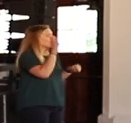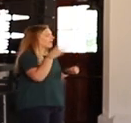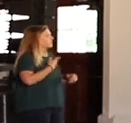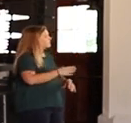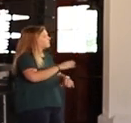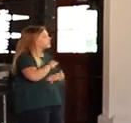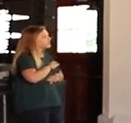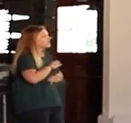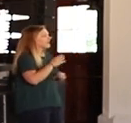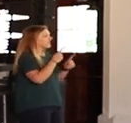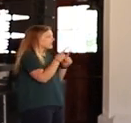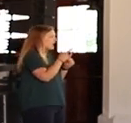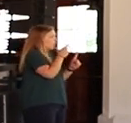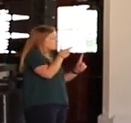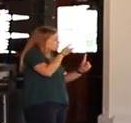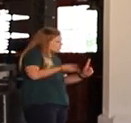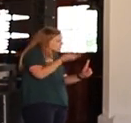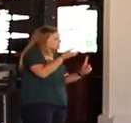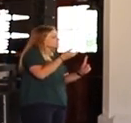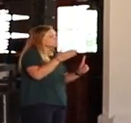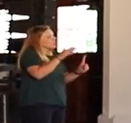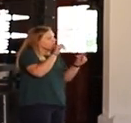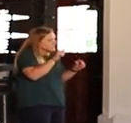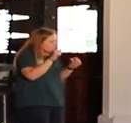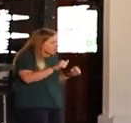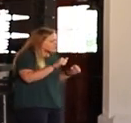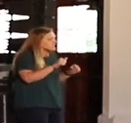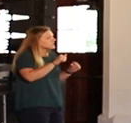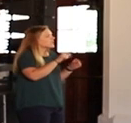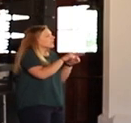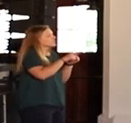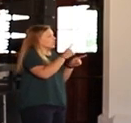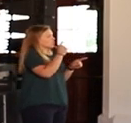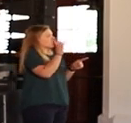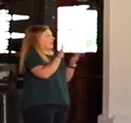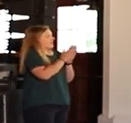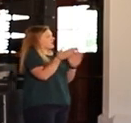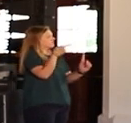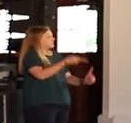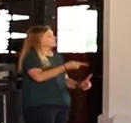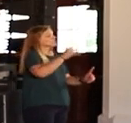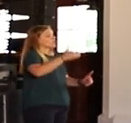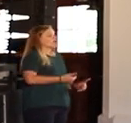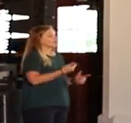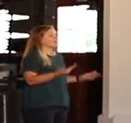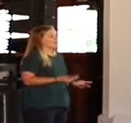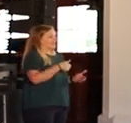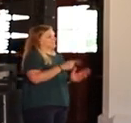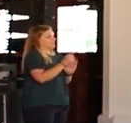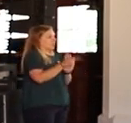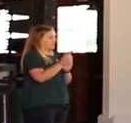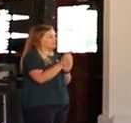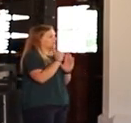of finding out more about who you are, what you are capable of, and who you will become. So welcome to this moment,